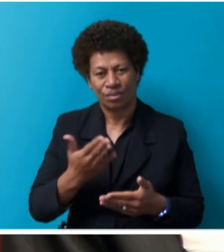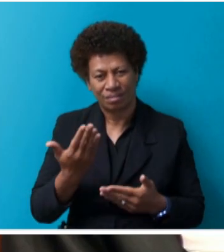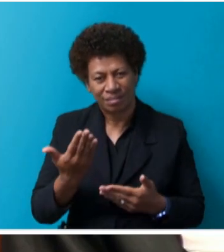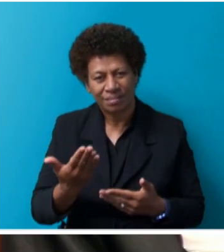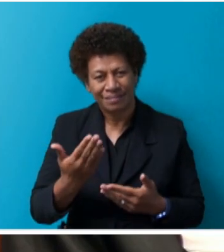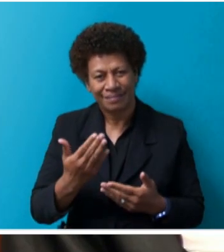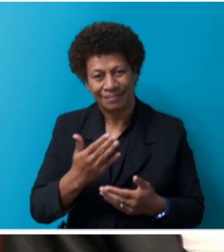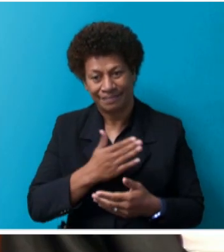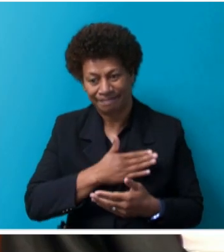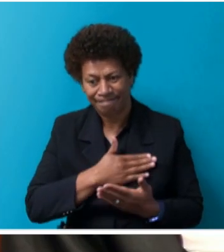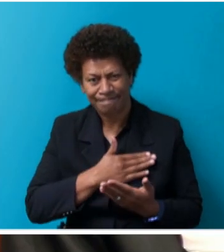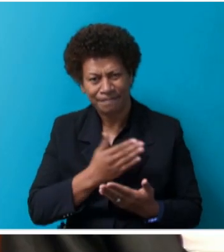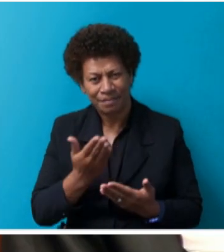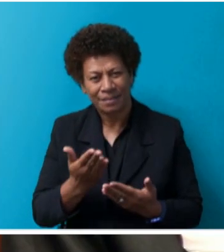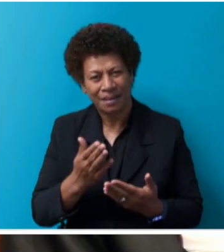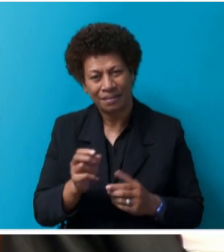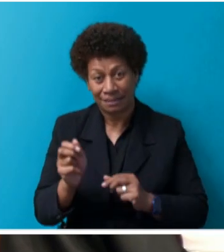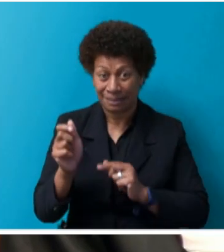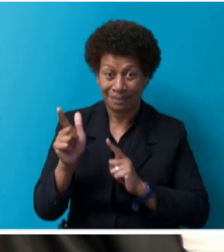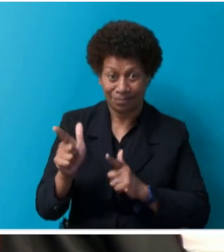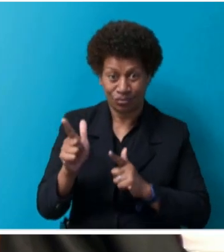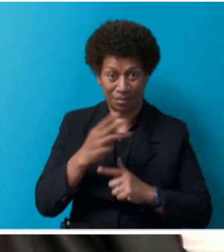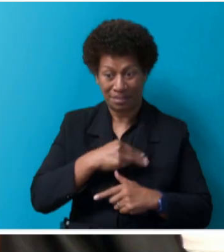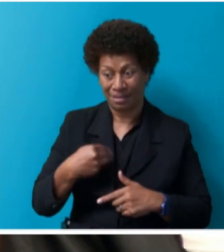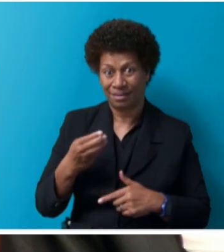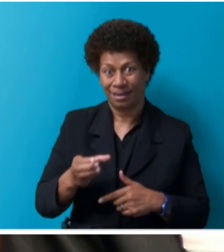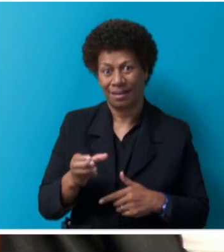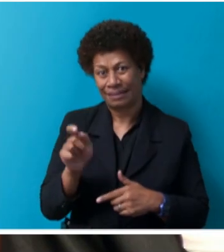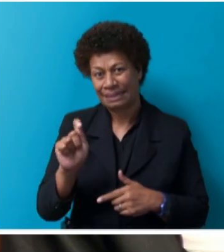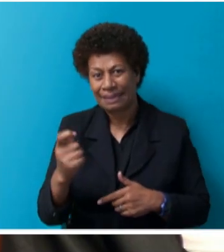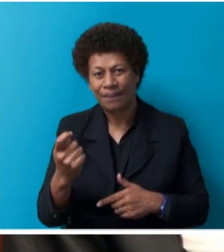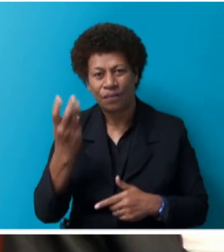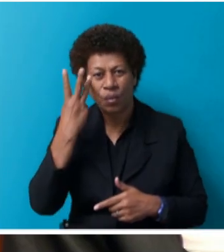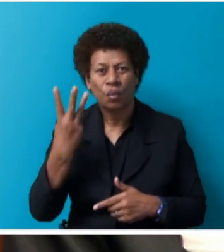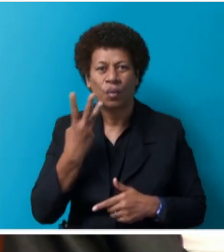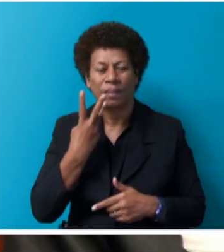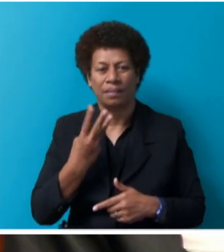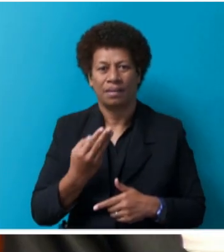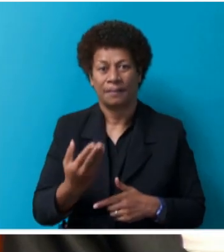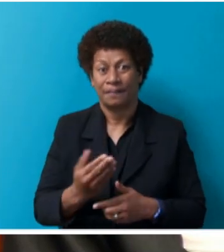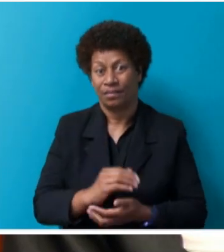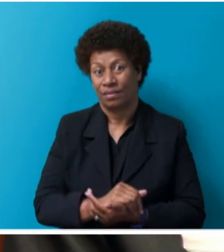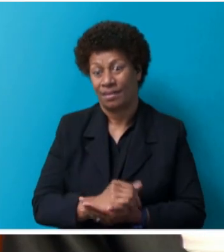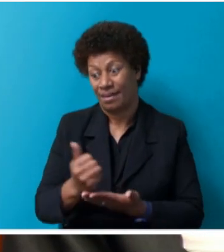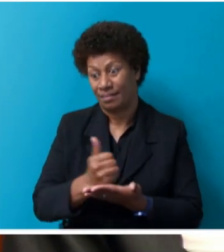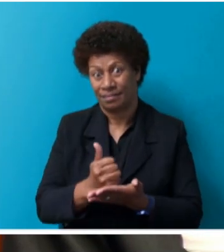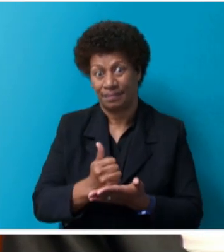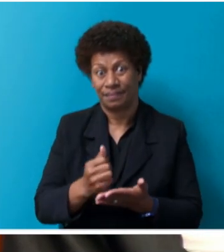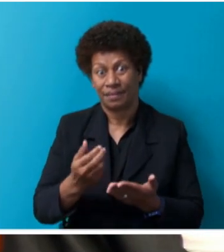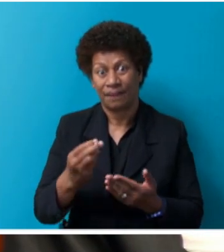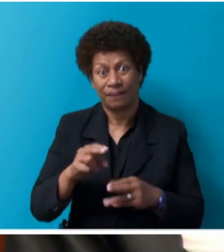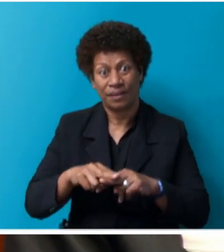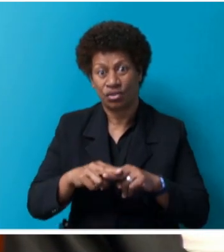this regard during her term as Minister for Women. Mr. Speaker, the WENAP directly advances the objectives of the Fiji National